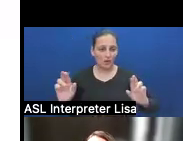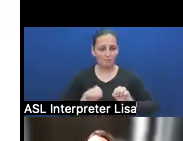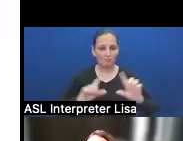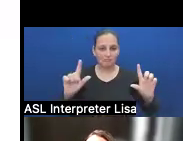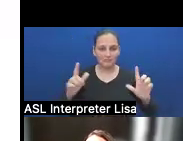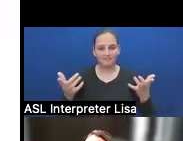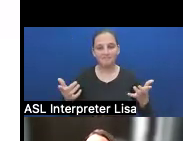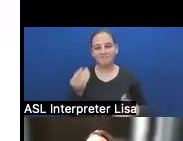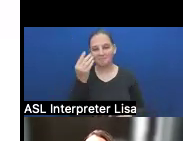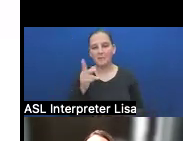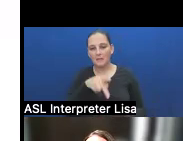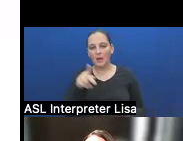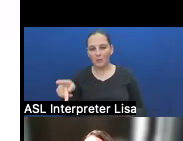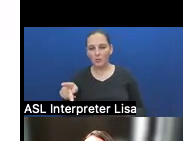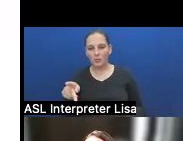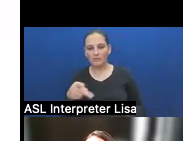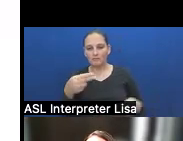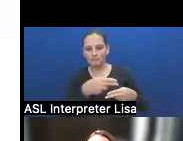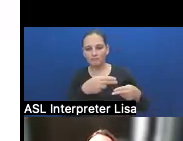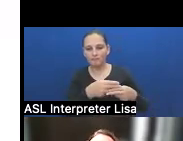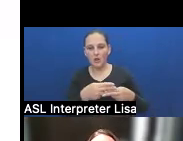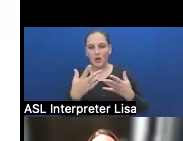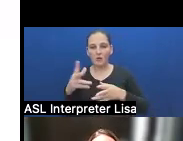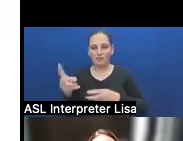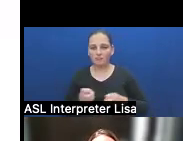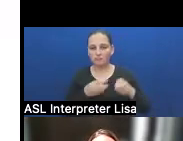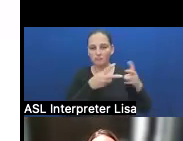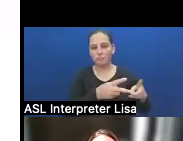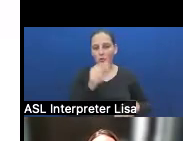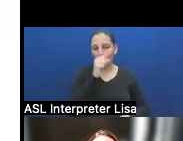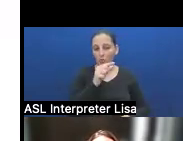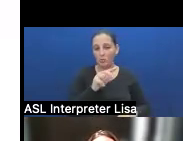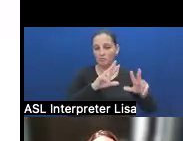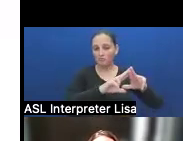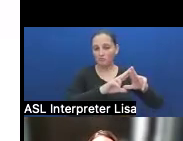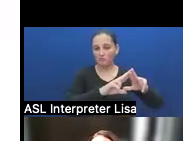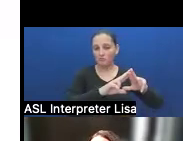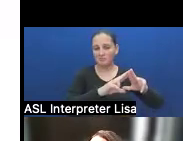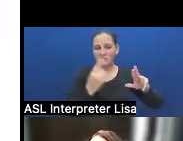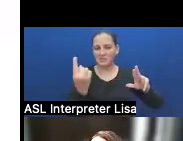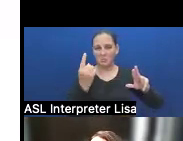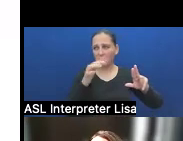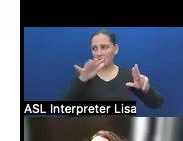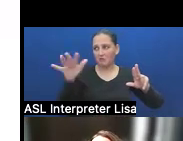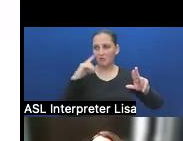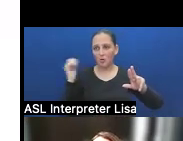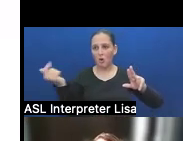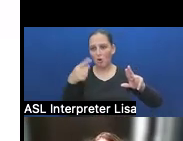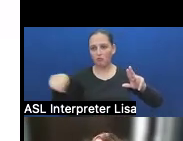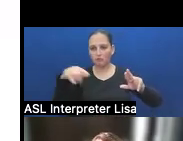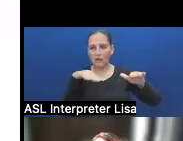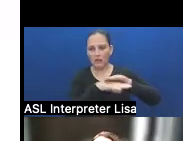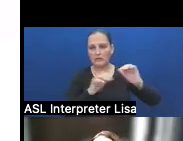deck. It's on a Google Drive somewhere for everybody. It's my